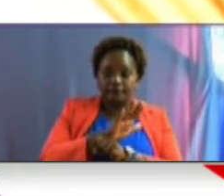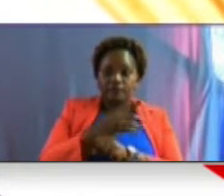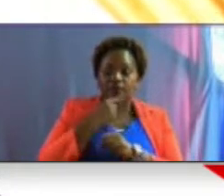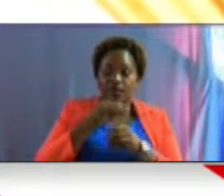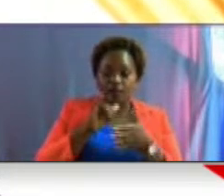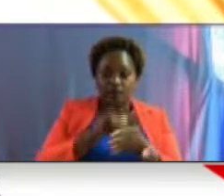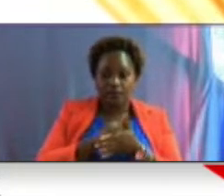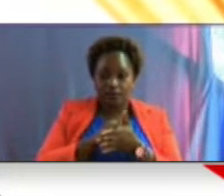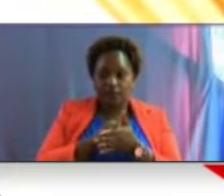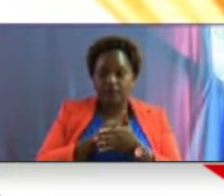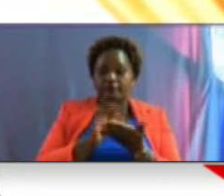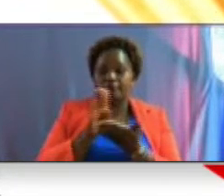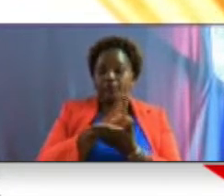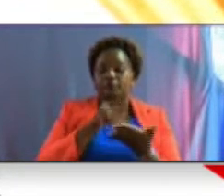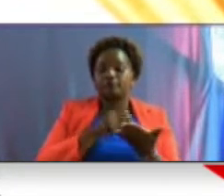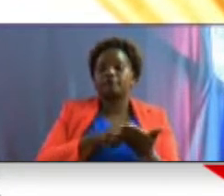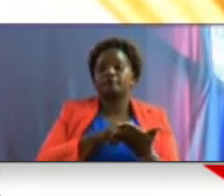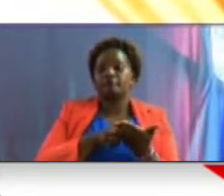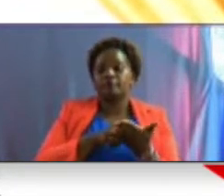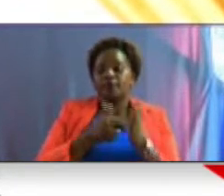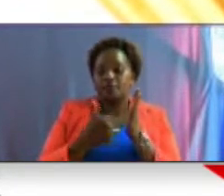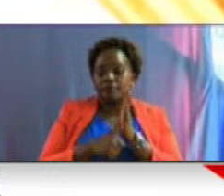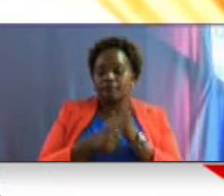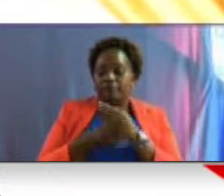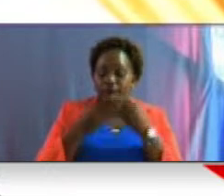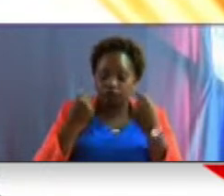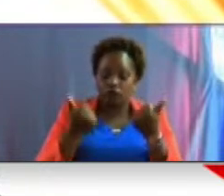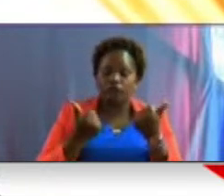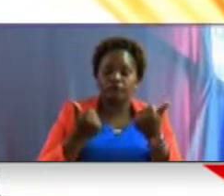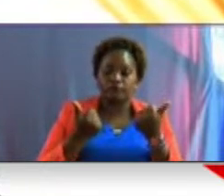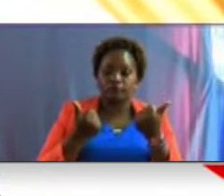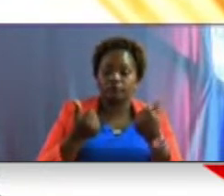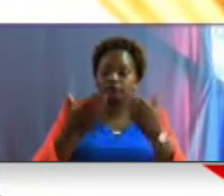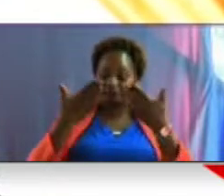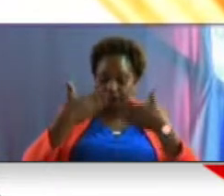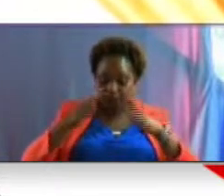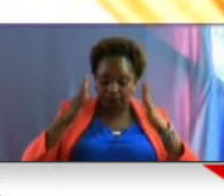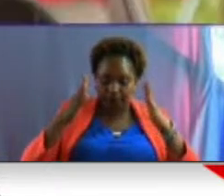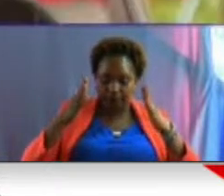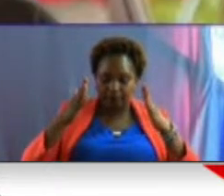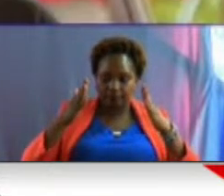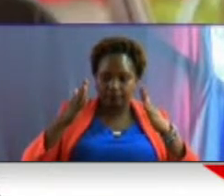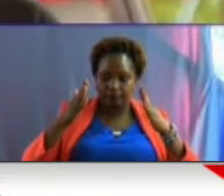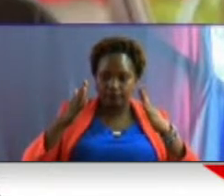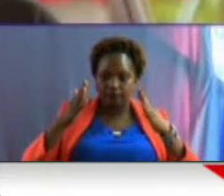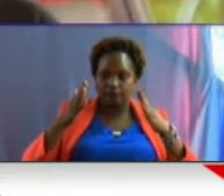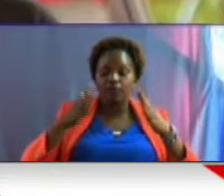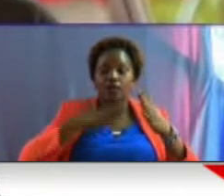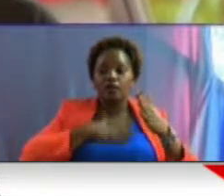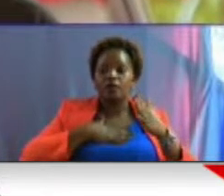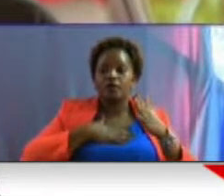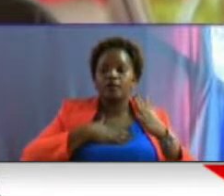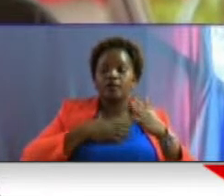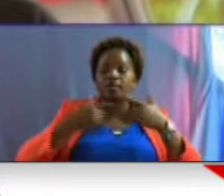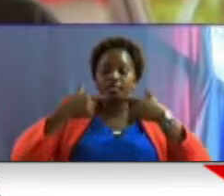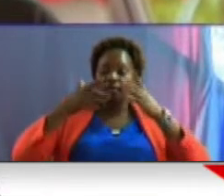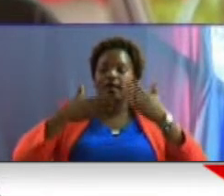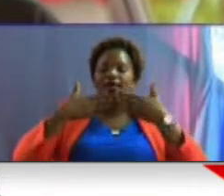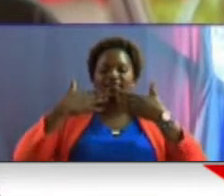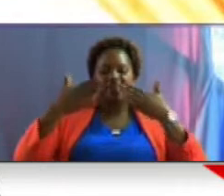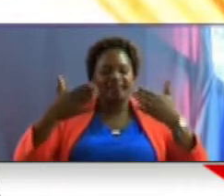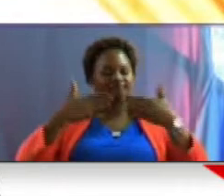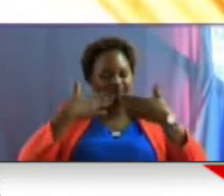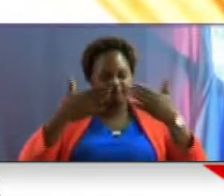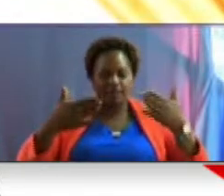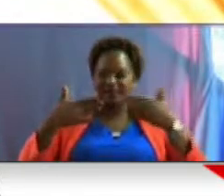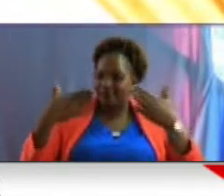that this problem is resolved. Having said that, I wish to convey my sincere